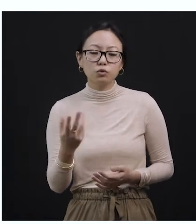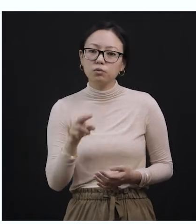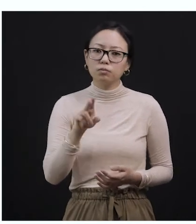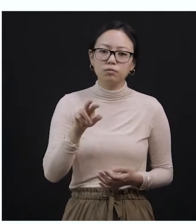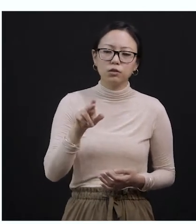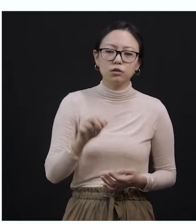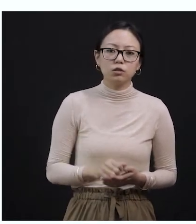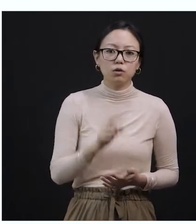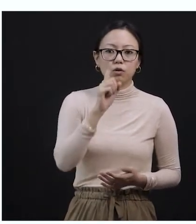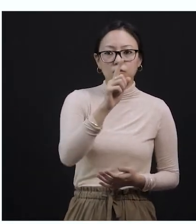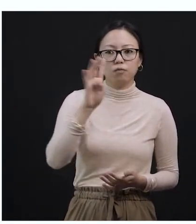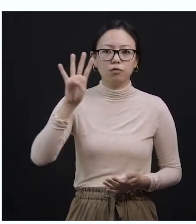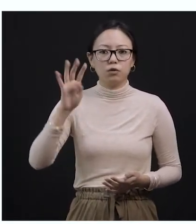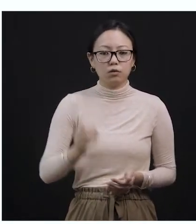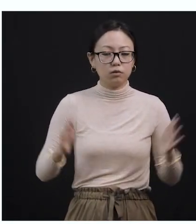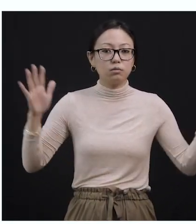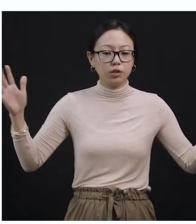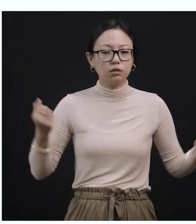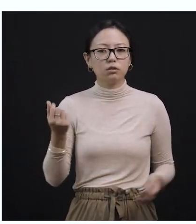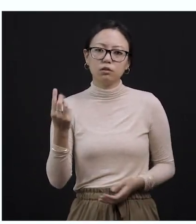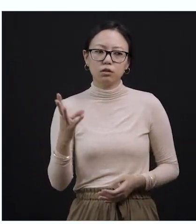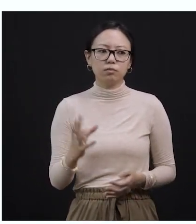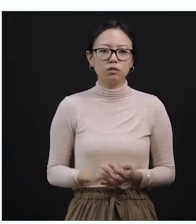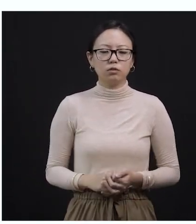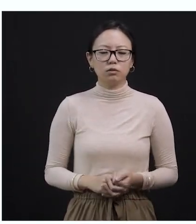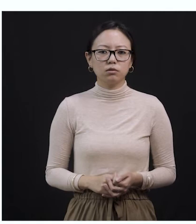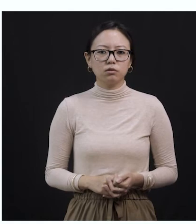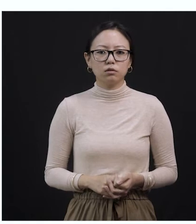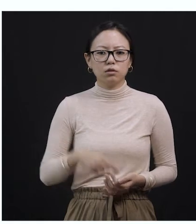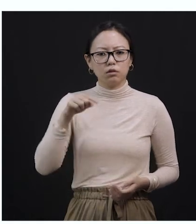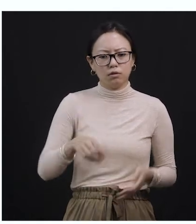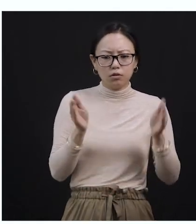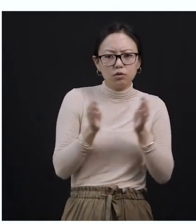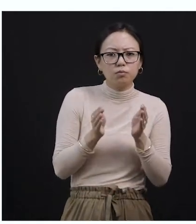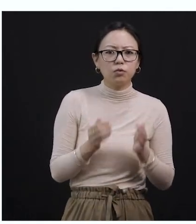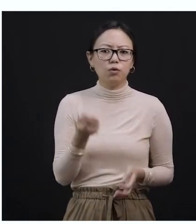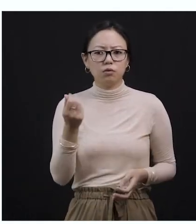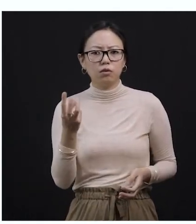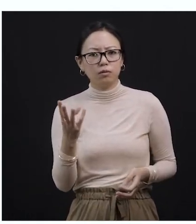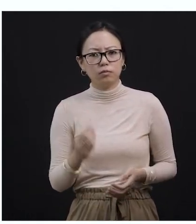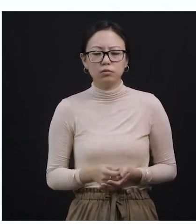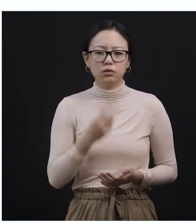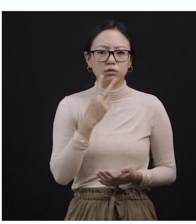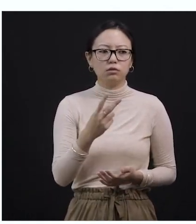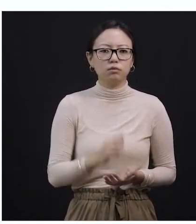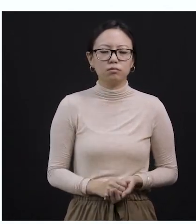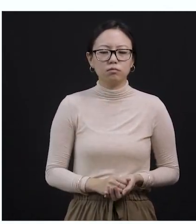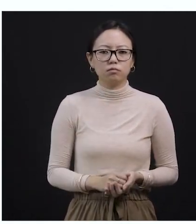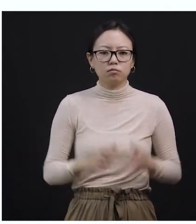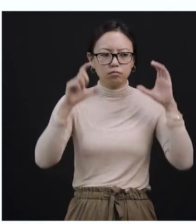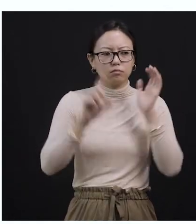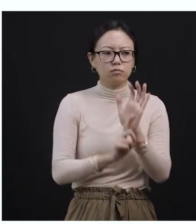12. All right, children? Now, let's look at an example for smaller number.